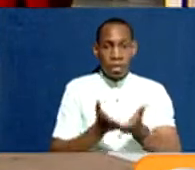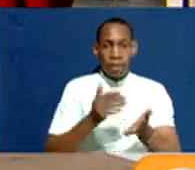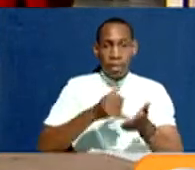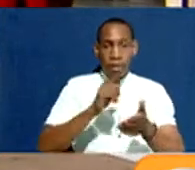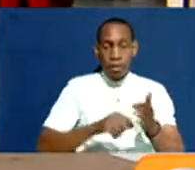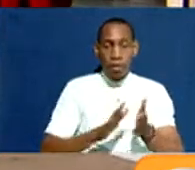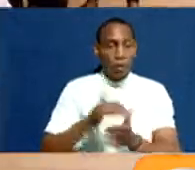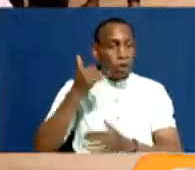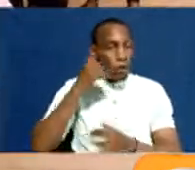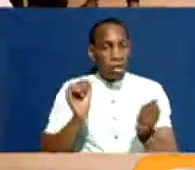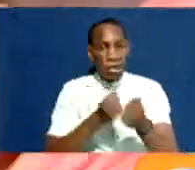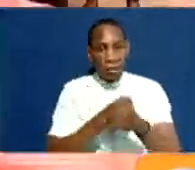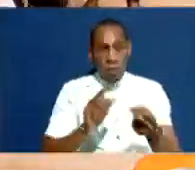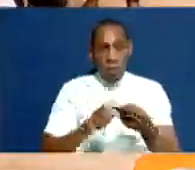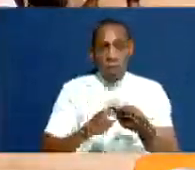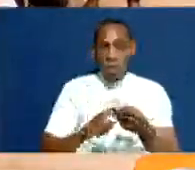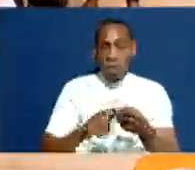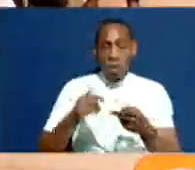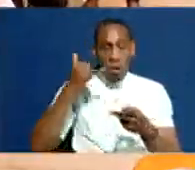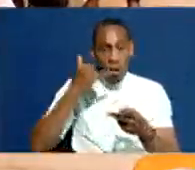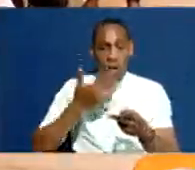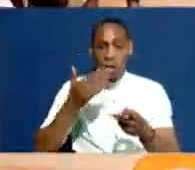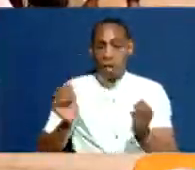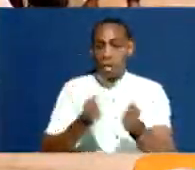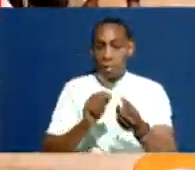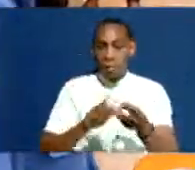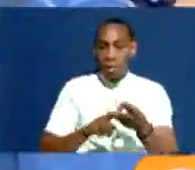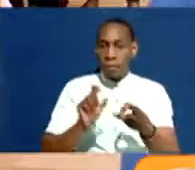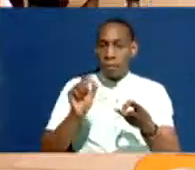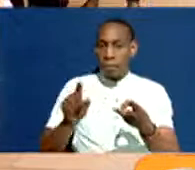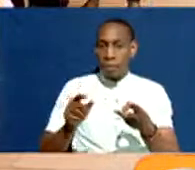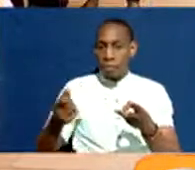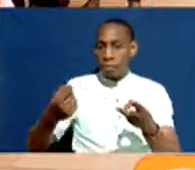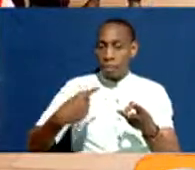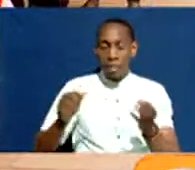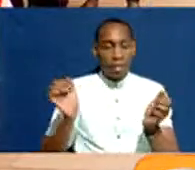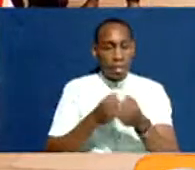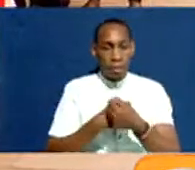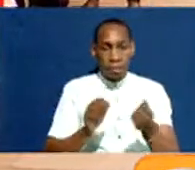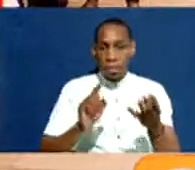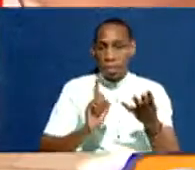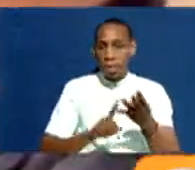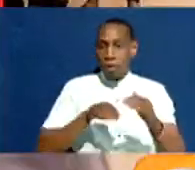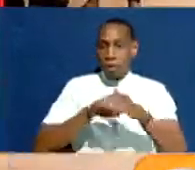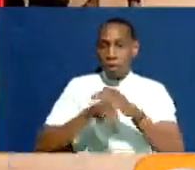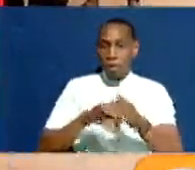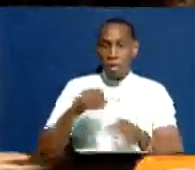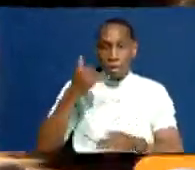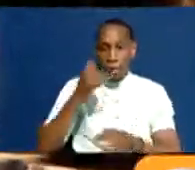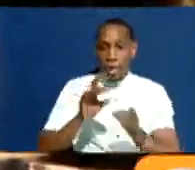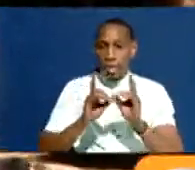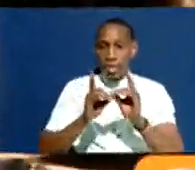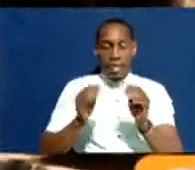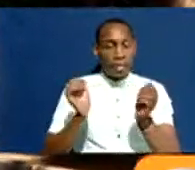including making calls, receiving calls, sending and receiving SMS, and accessing mobile data.